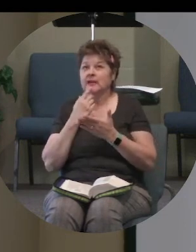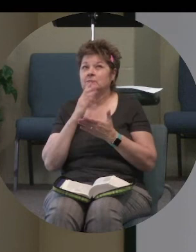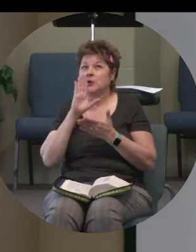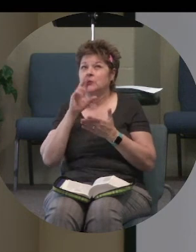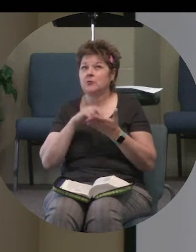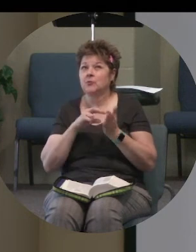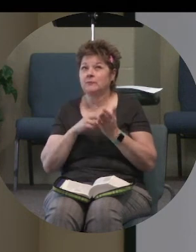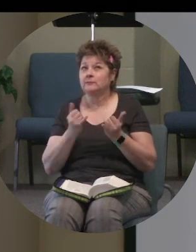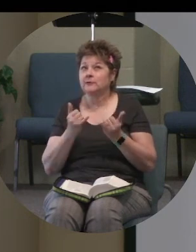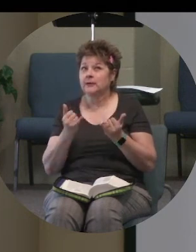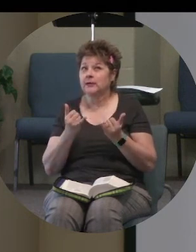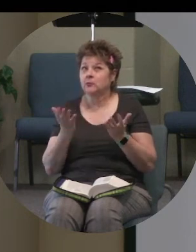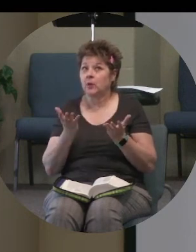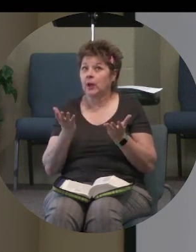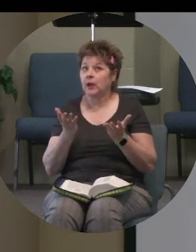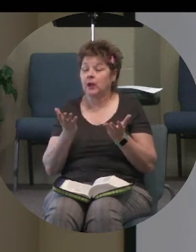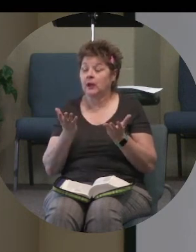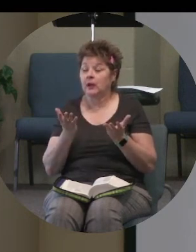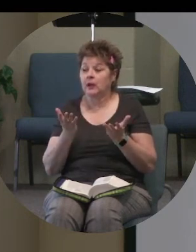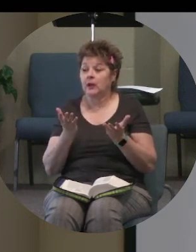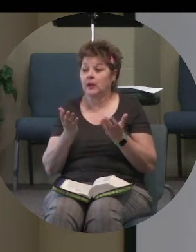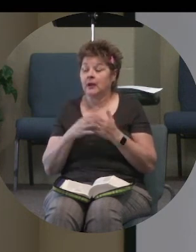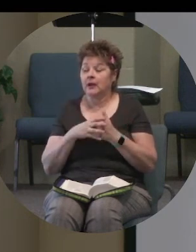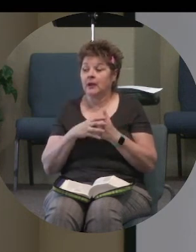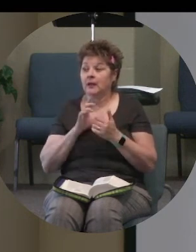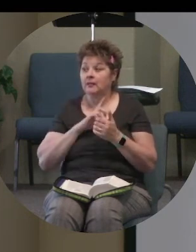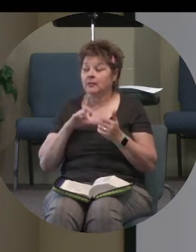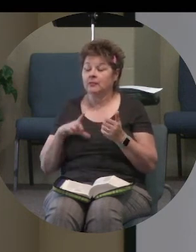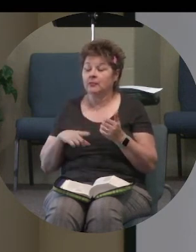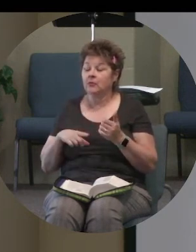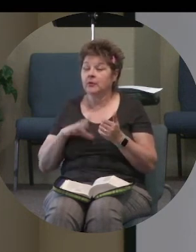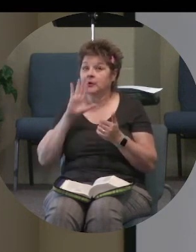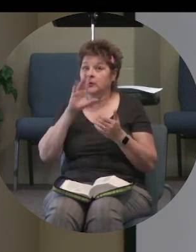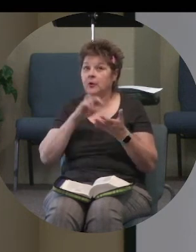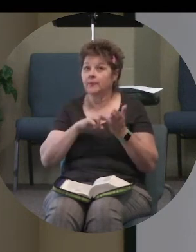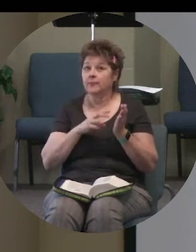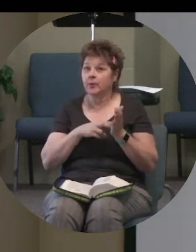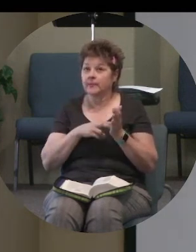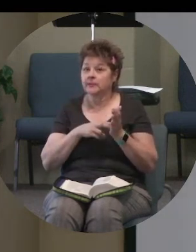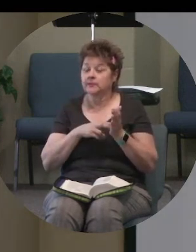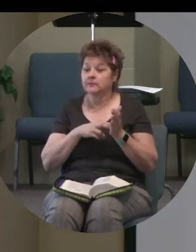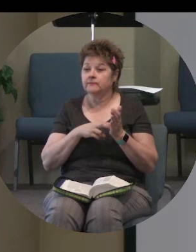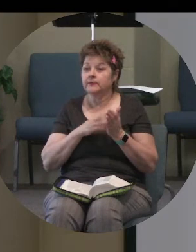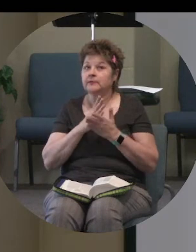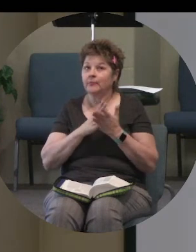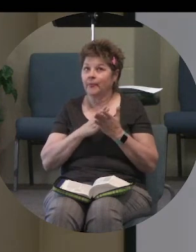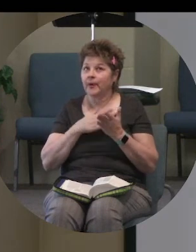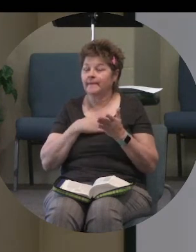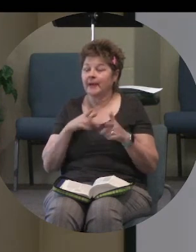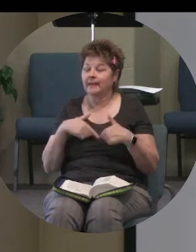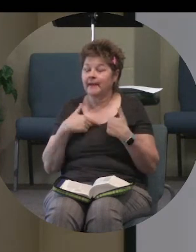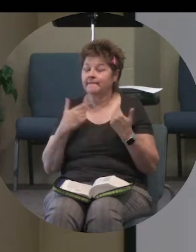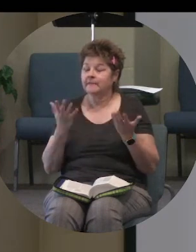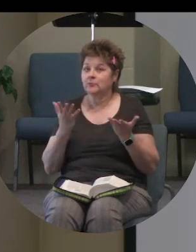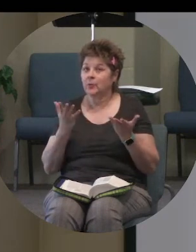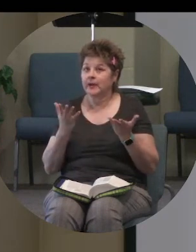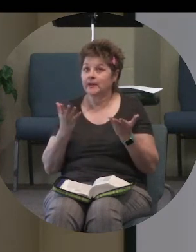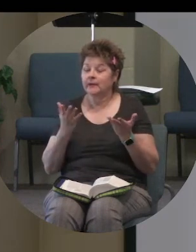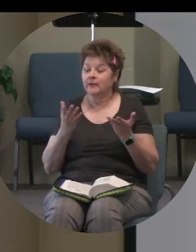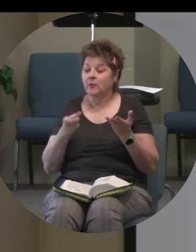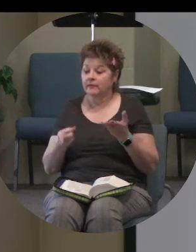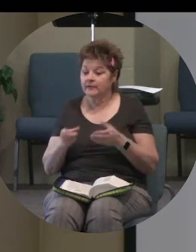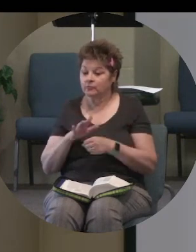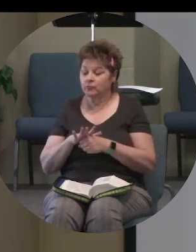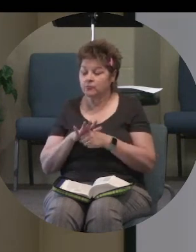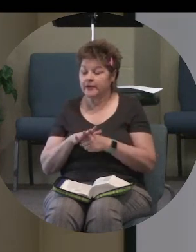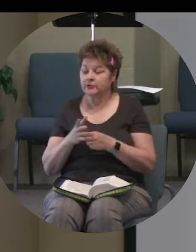today? Lord, what is your purpose for this piece of my life? What is your purpose for this pressure?